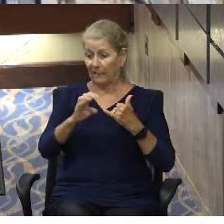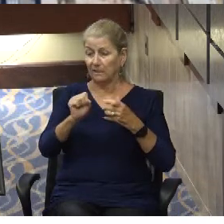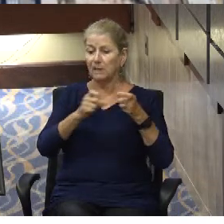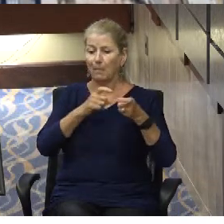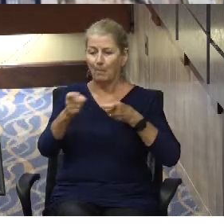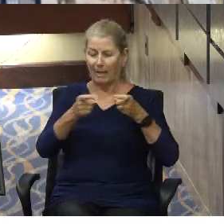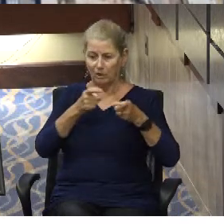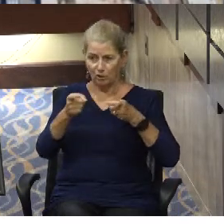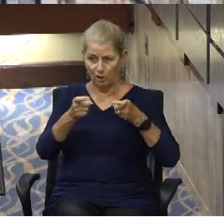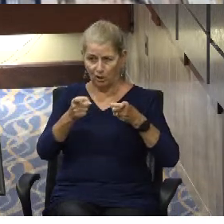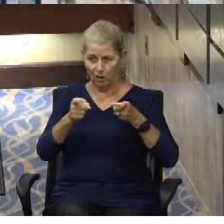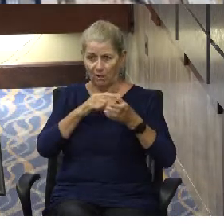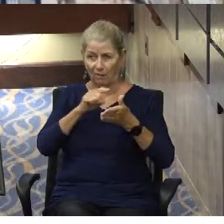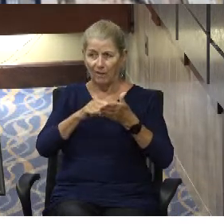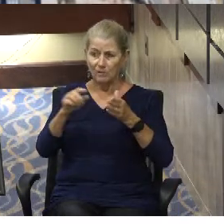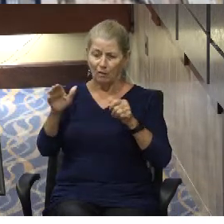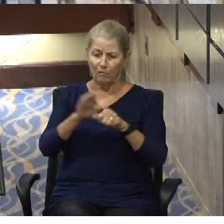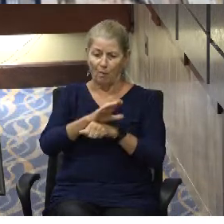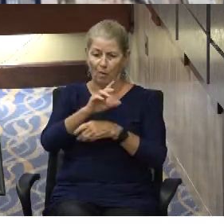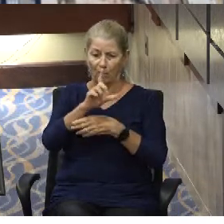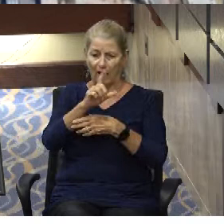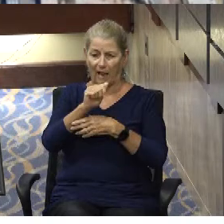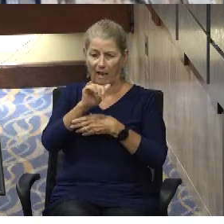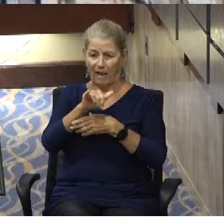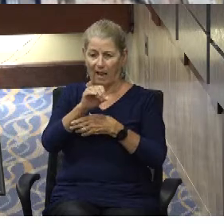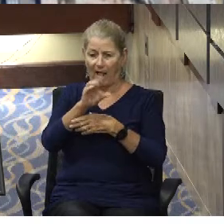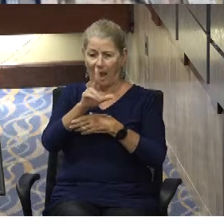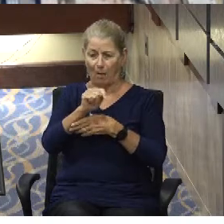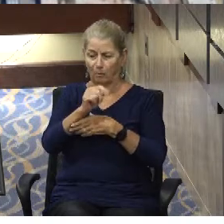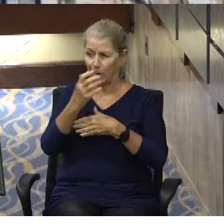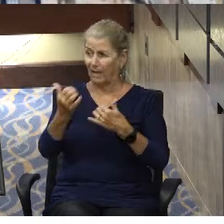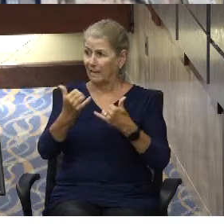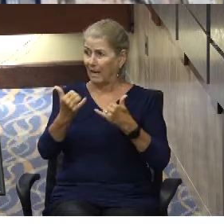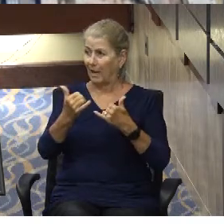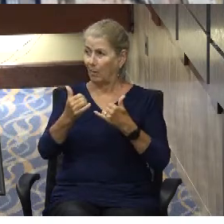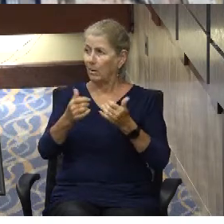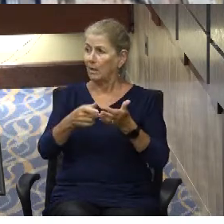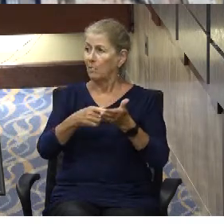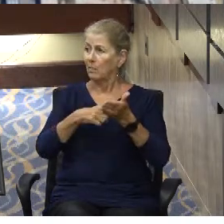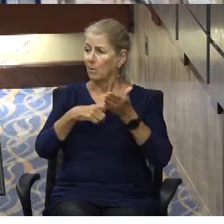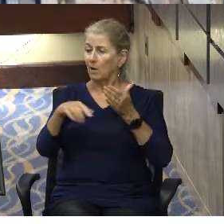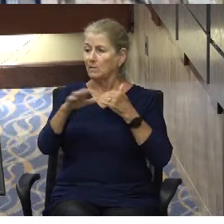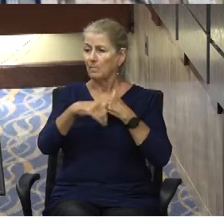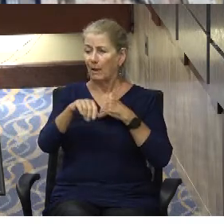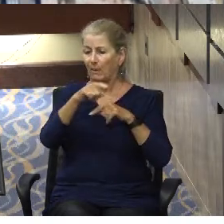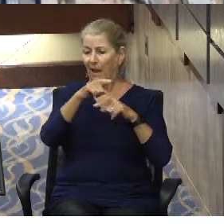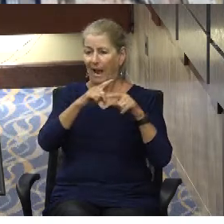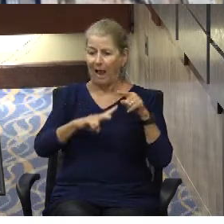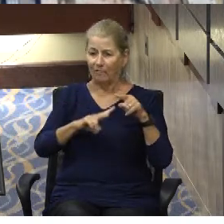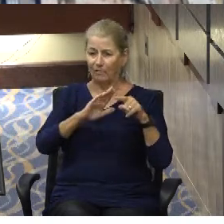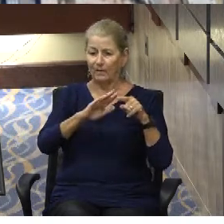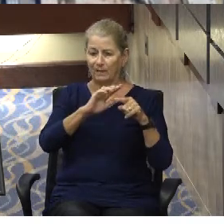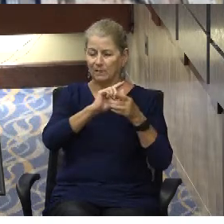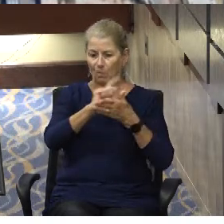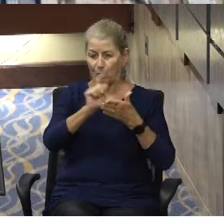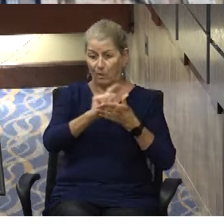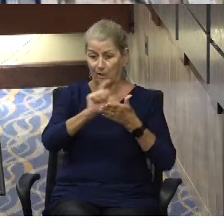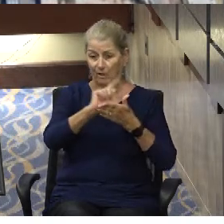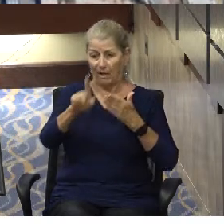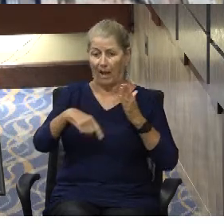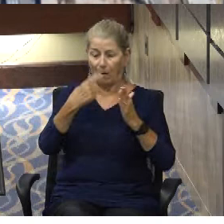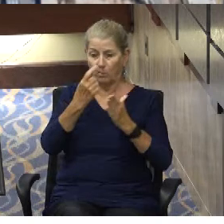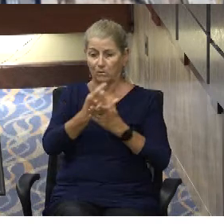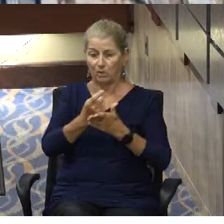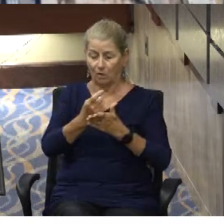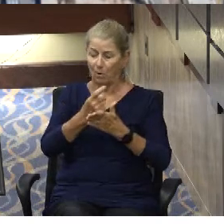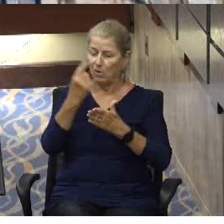managing this whole layout right now. It takes about half of his weekly hours are spent to just